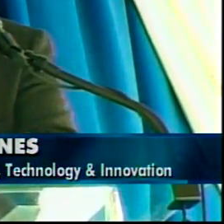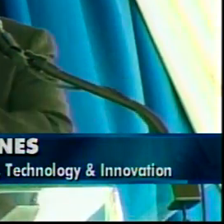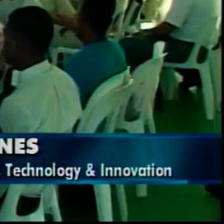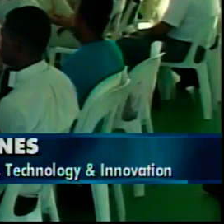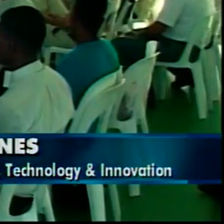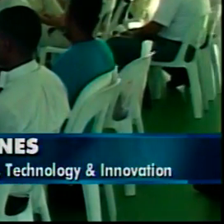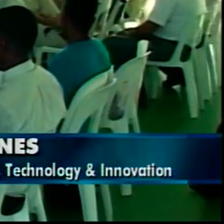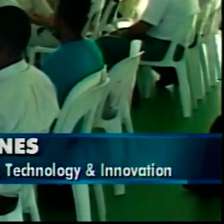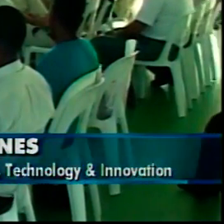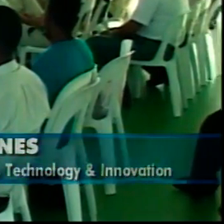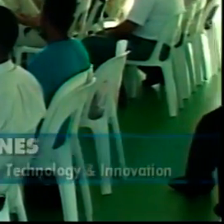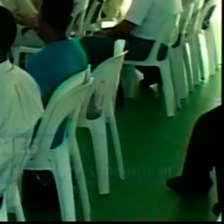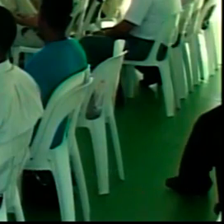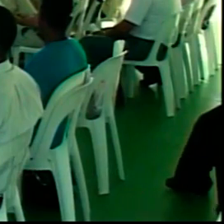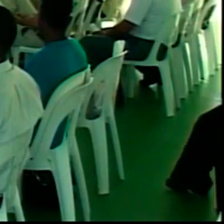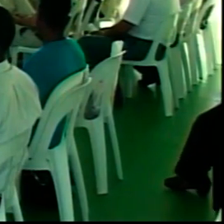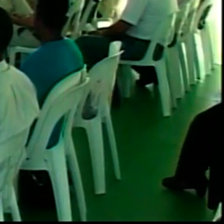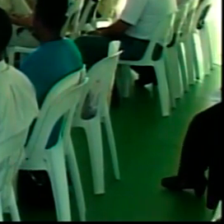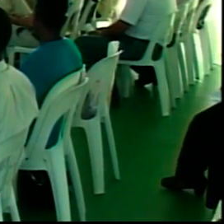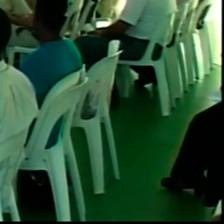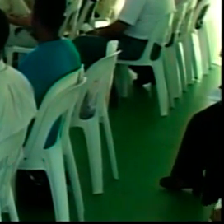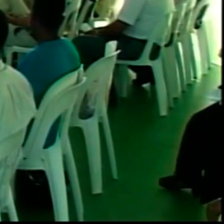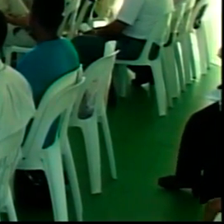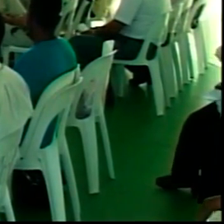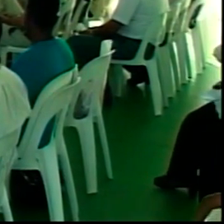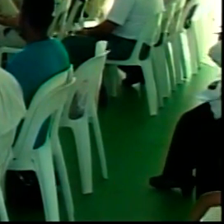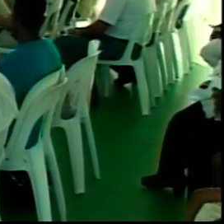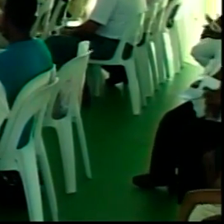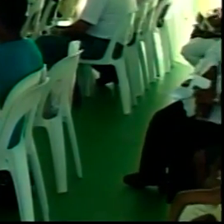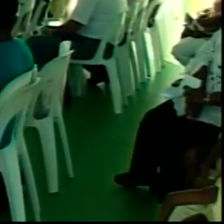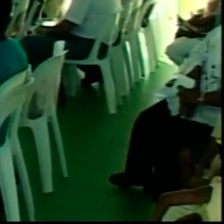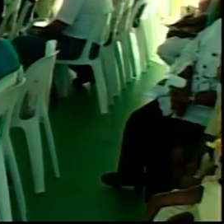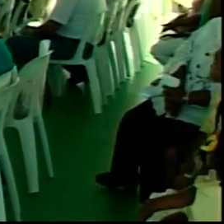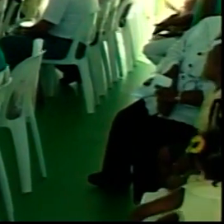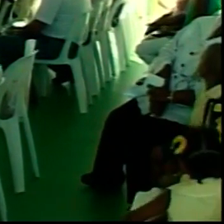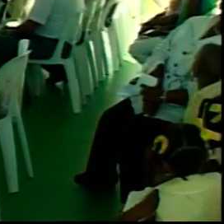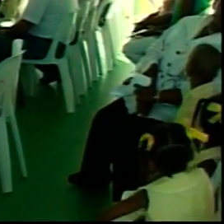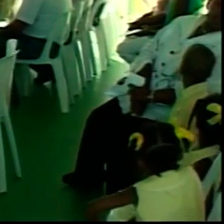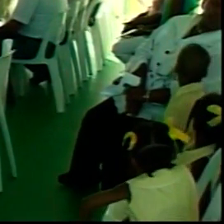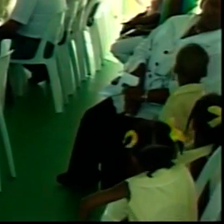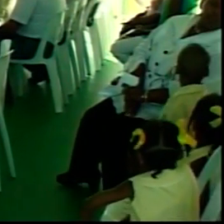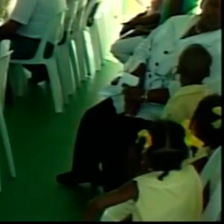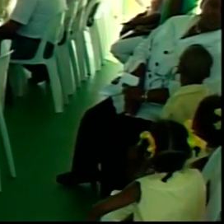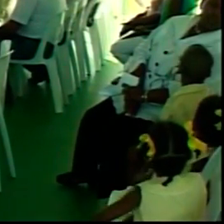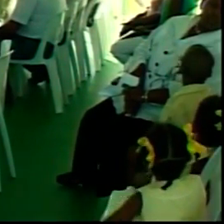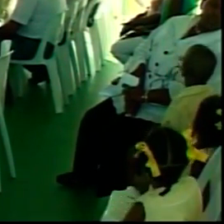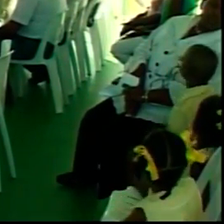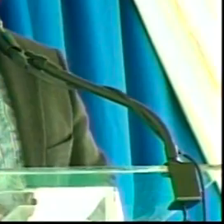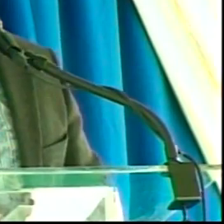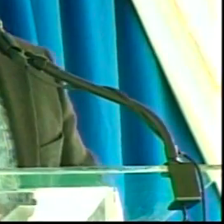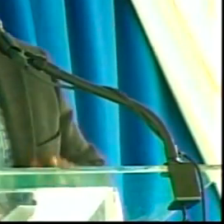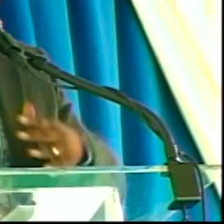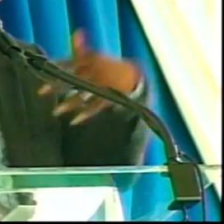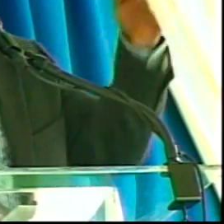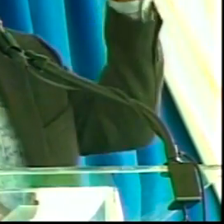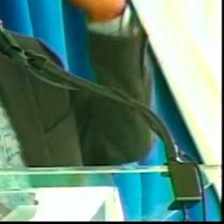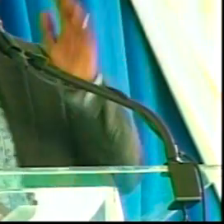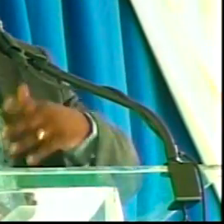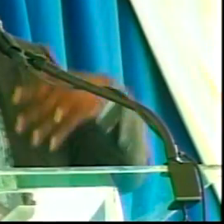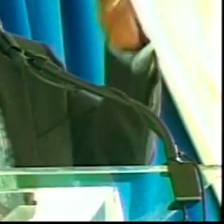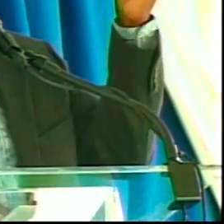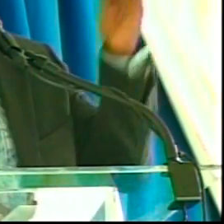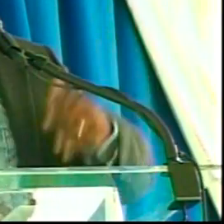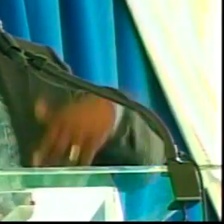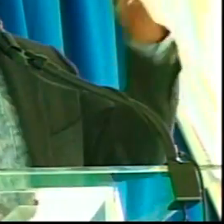to meet that objective by 2015. That is in the area of early childhood care and development. All the